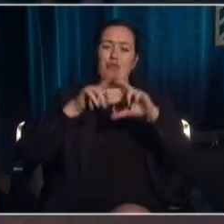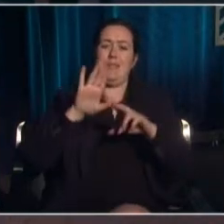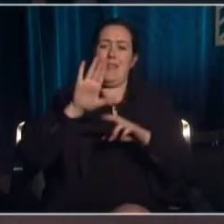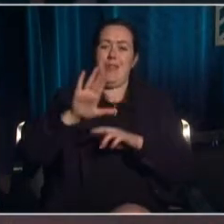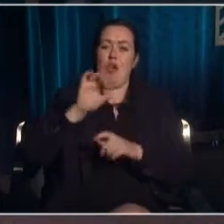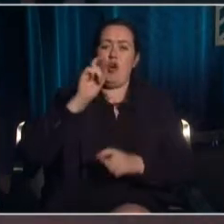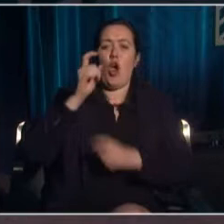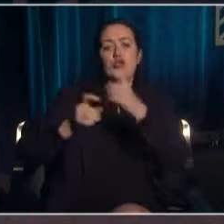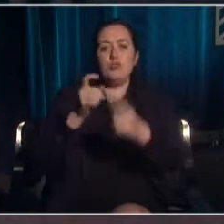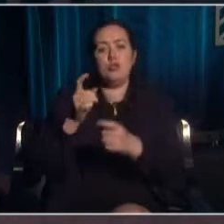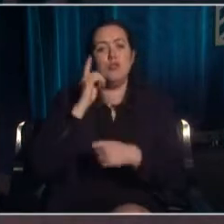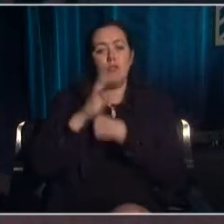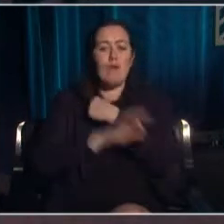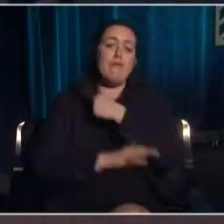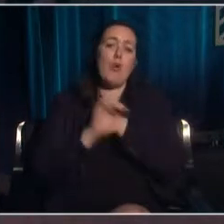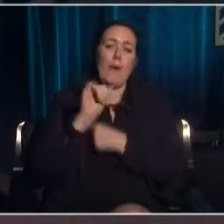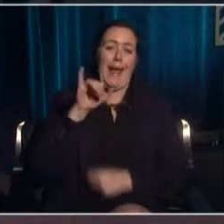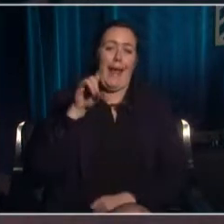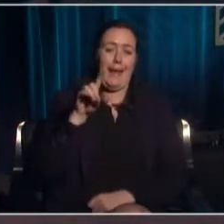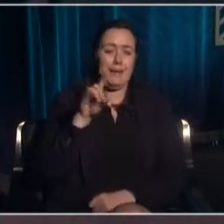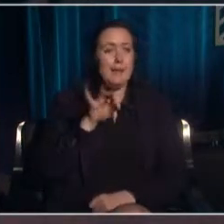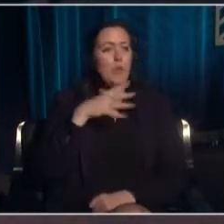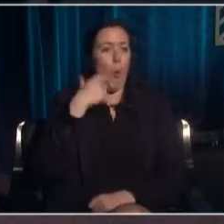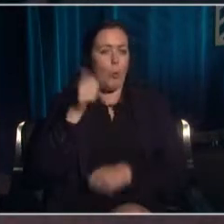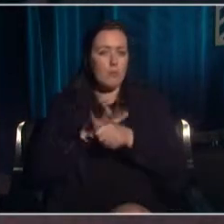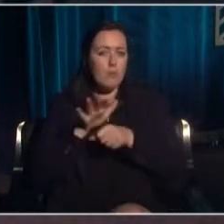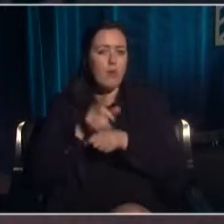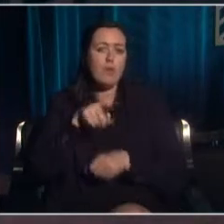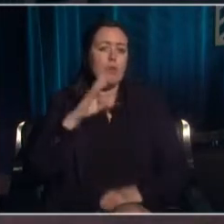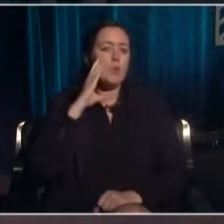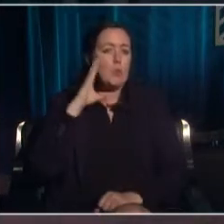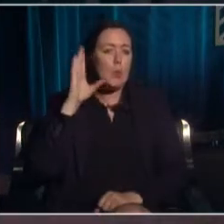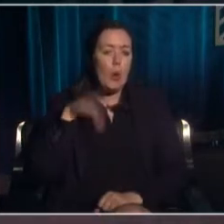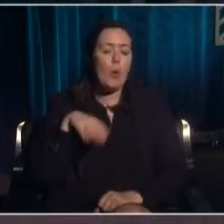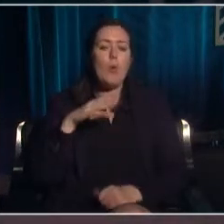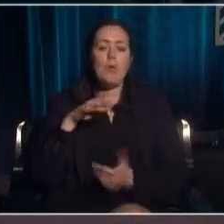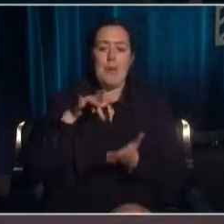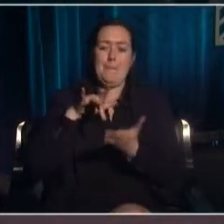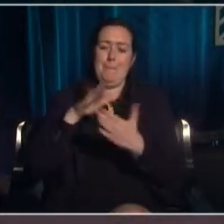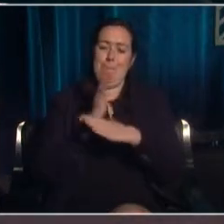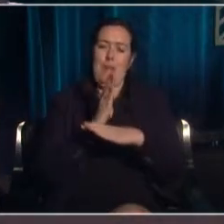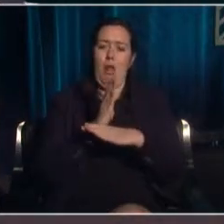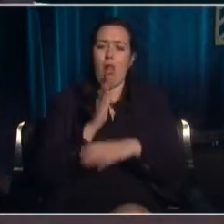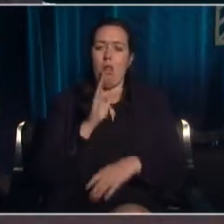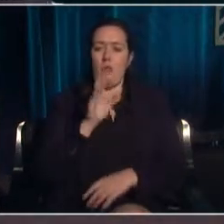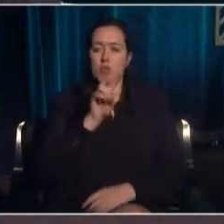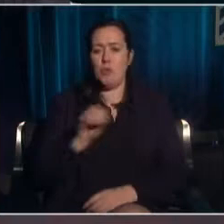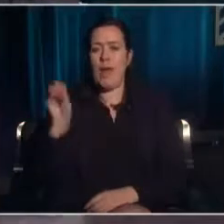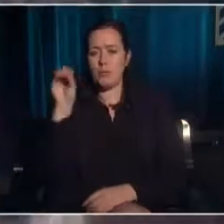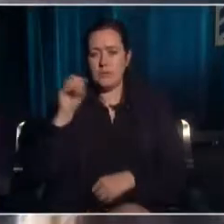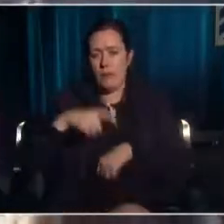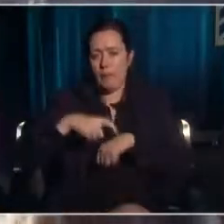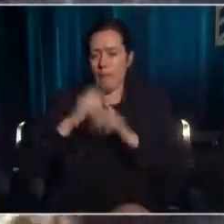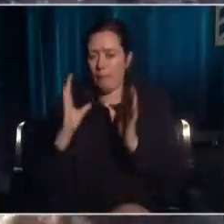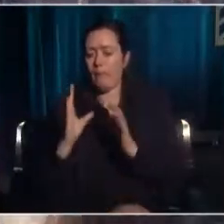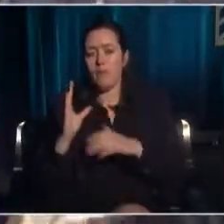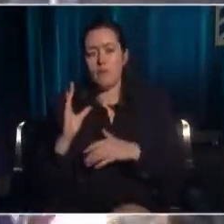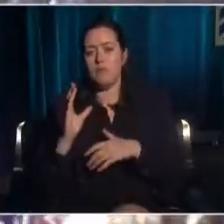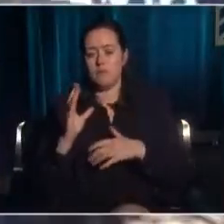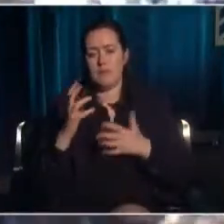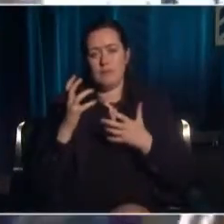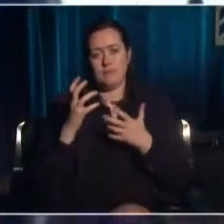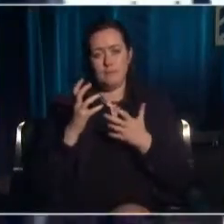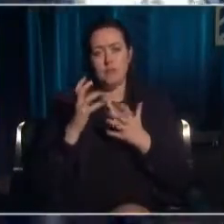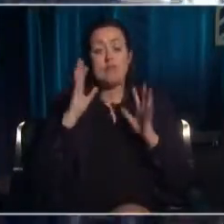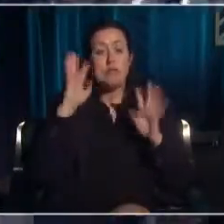or those of you who are old enough, the mid-2000s were a heady time. There was plenty of money going around. It was pre-crash, and